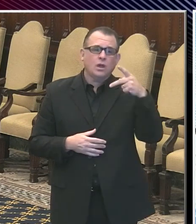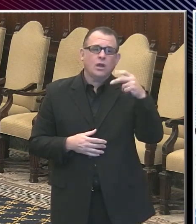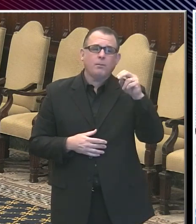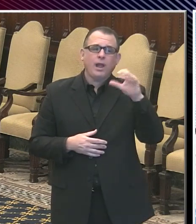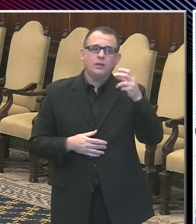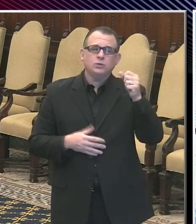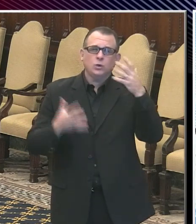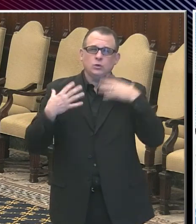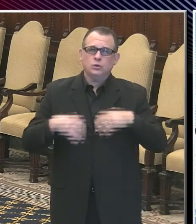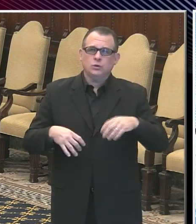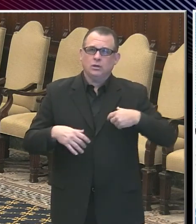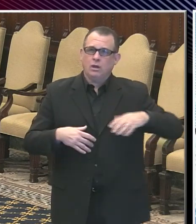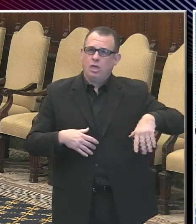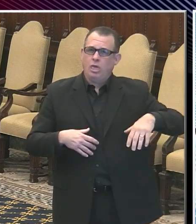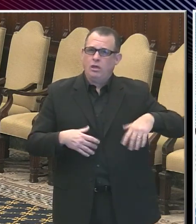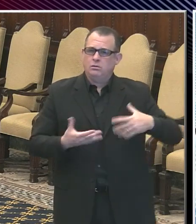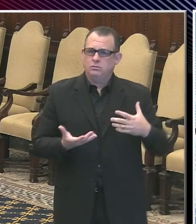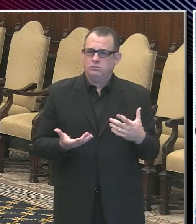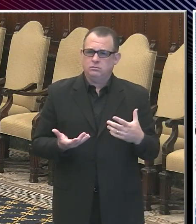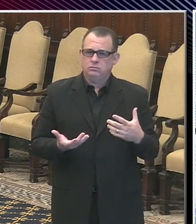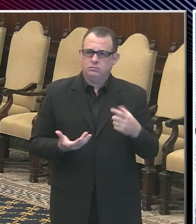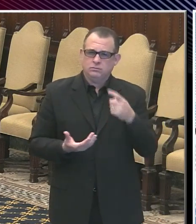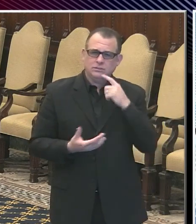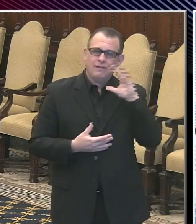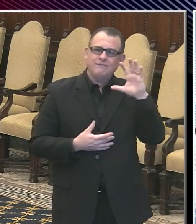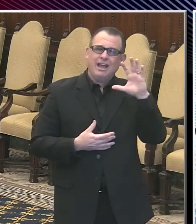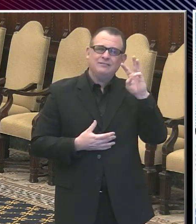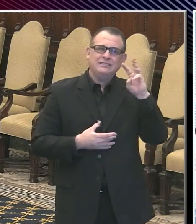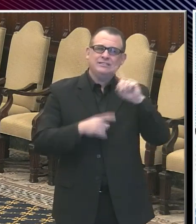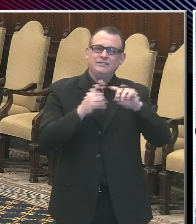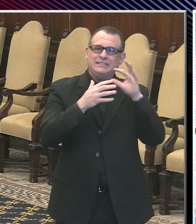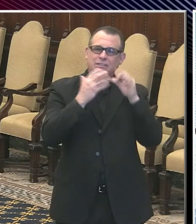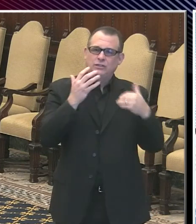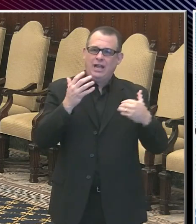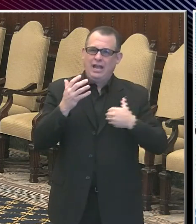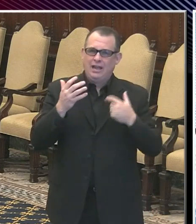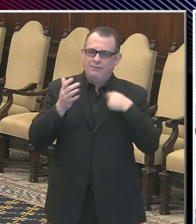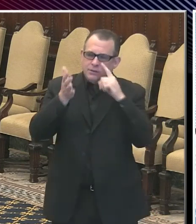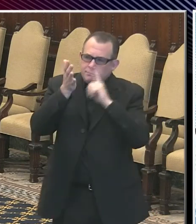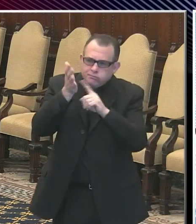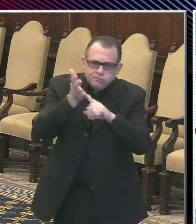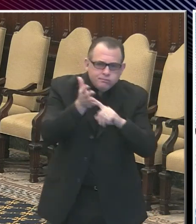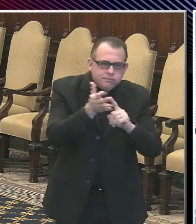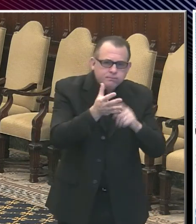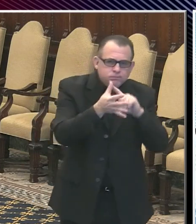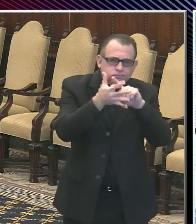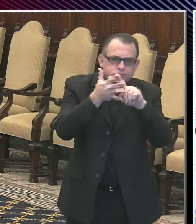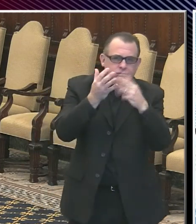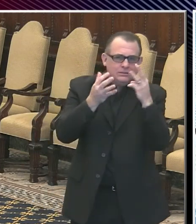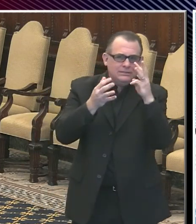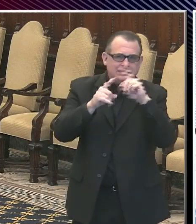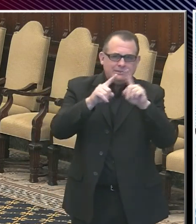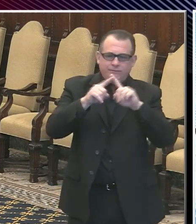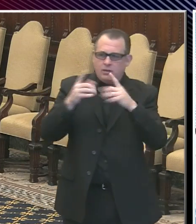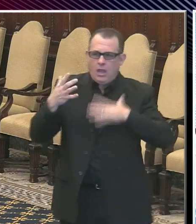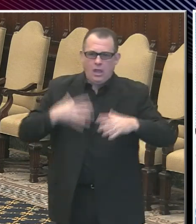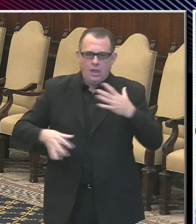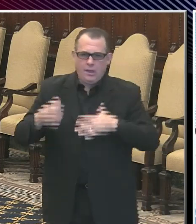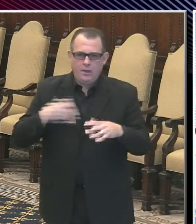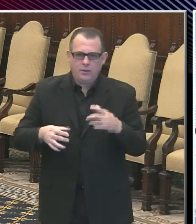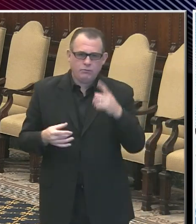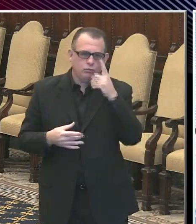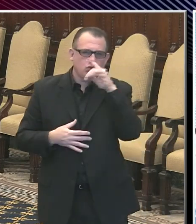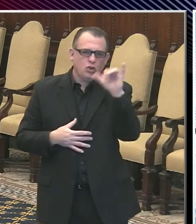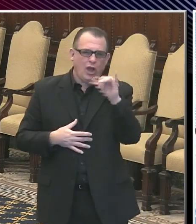We got 5 or 6 different samples of different kind of surgical gown-like things